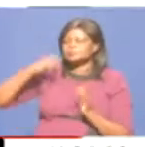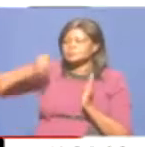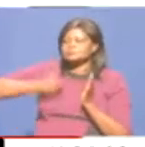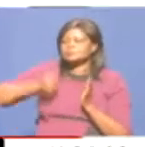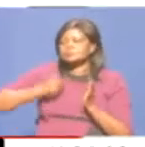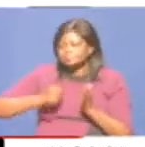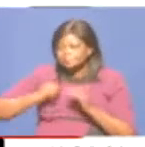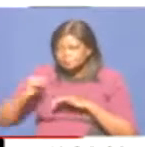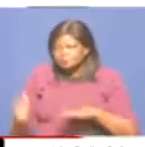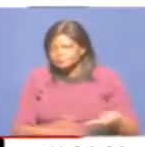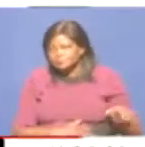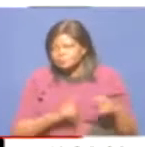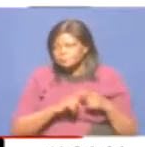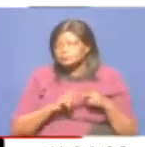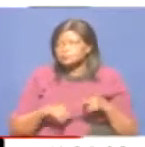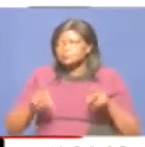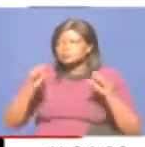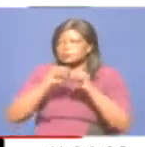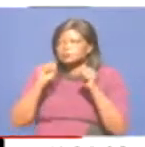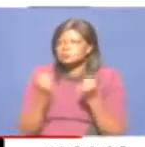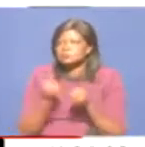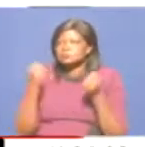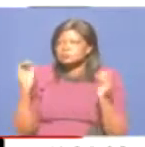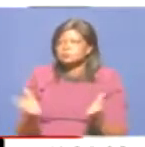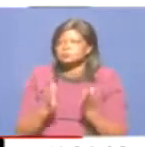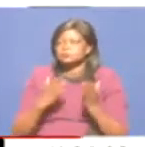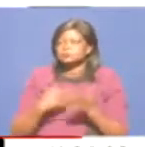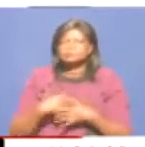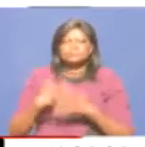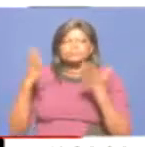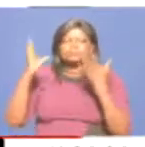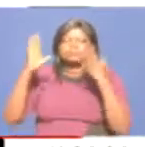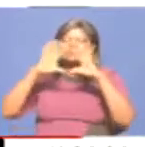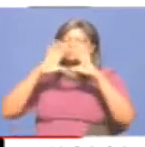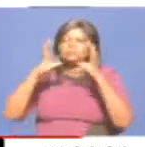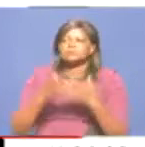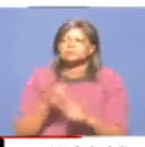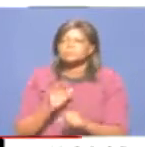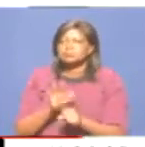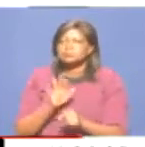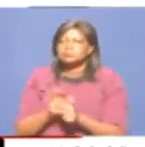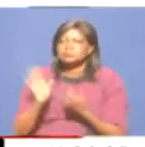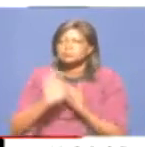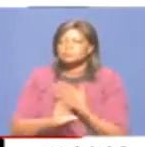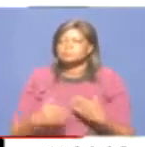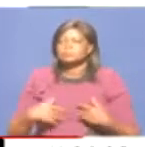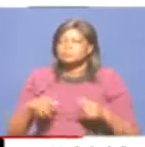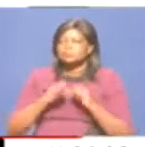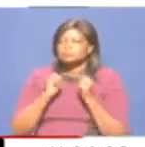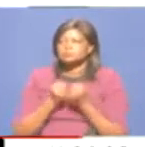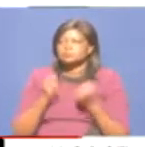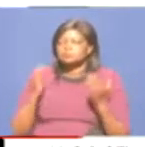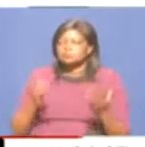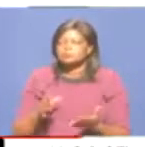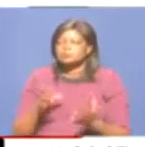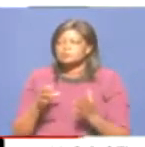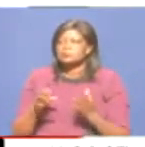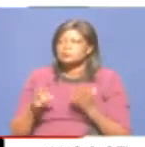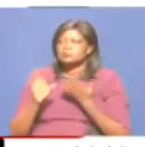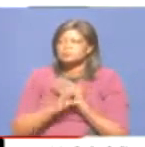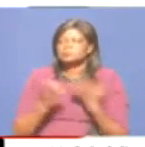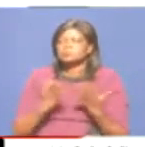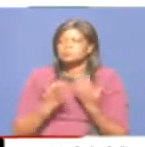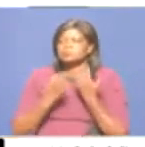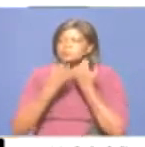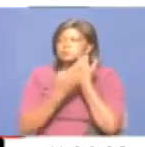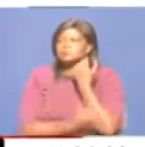welfare. Over the world, there are so many countries that are social welfare states where the vulnerable, the most